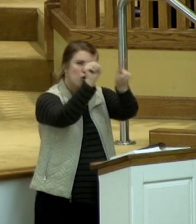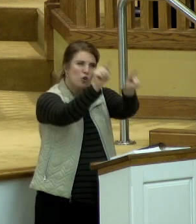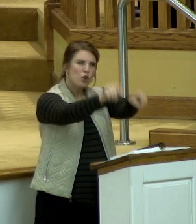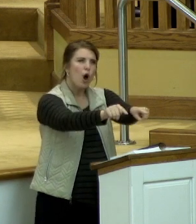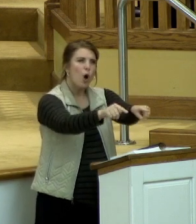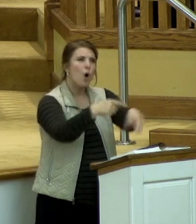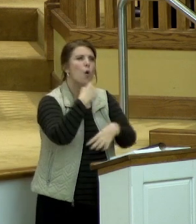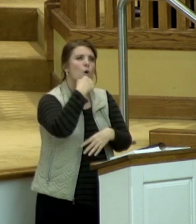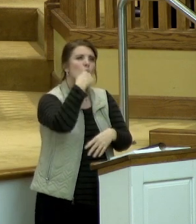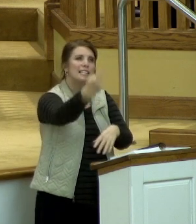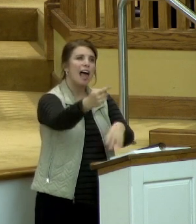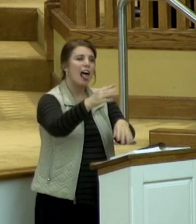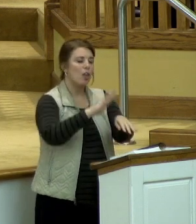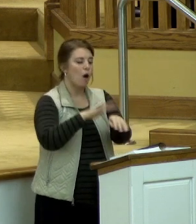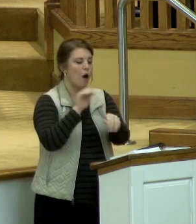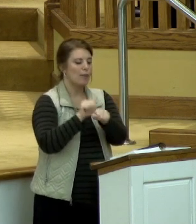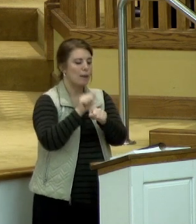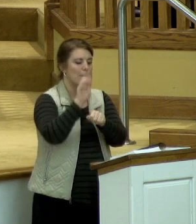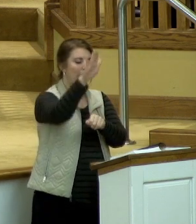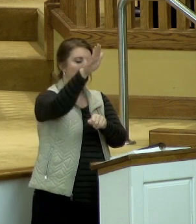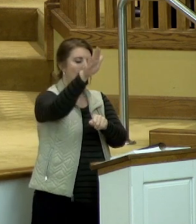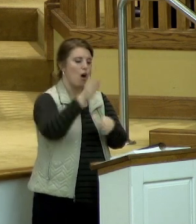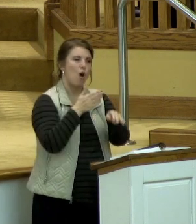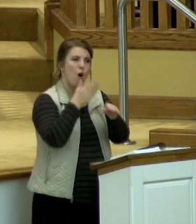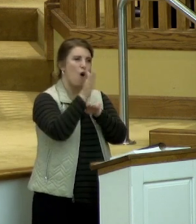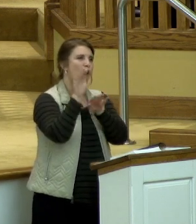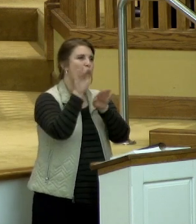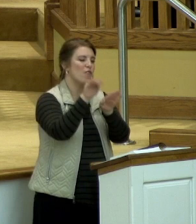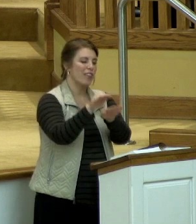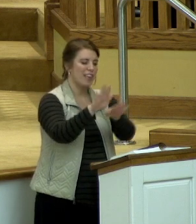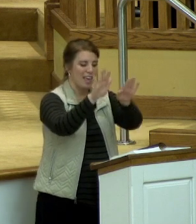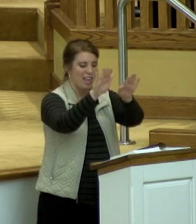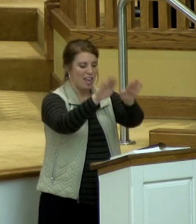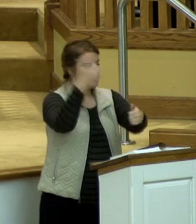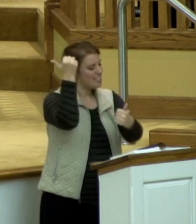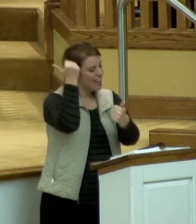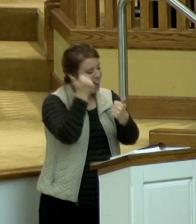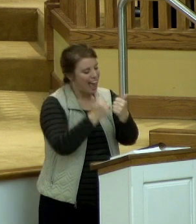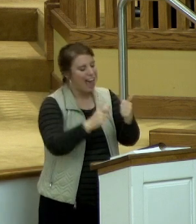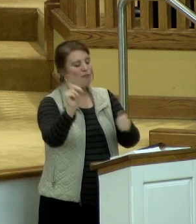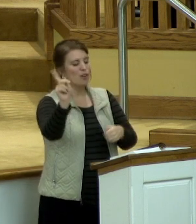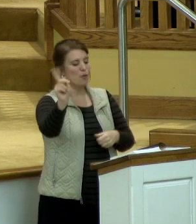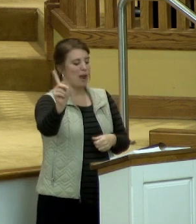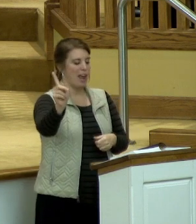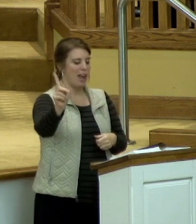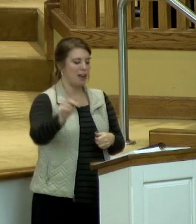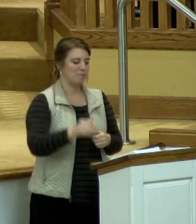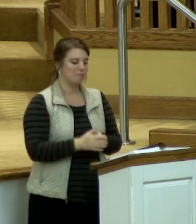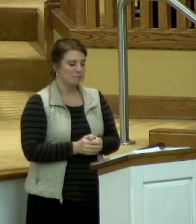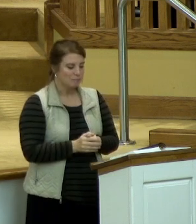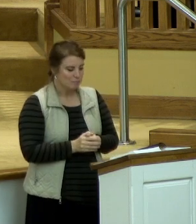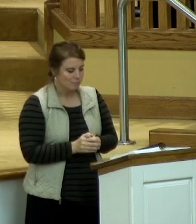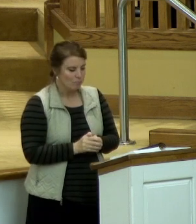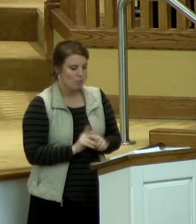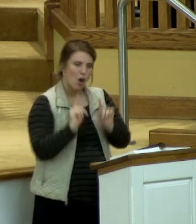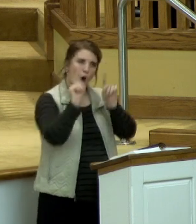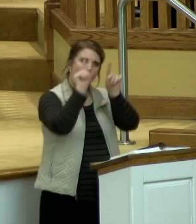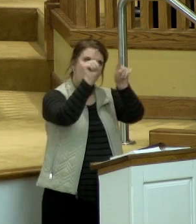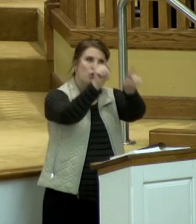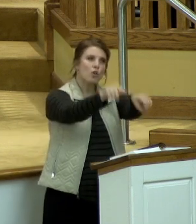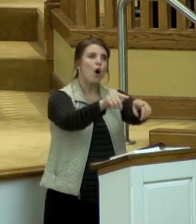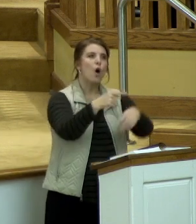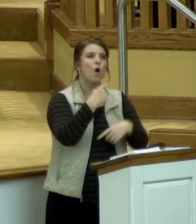light. Go tell it on the mountain, over the hills and